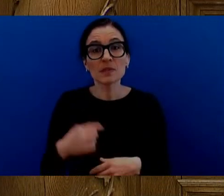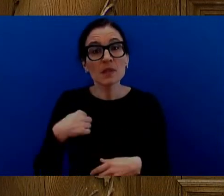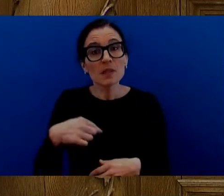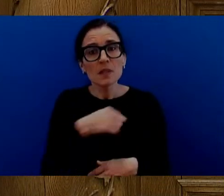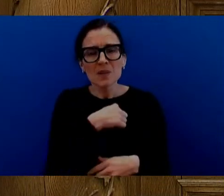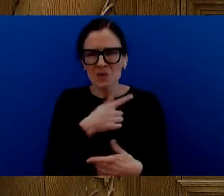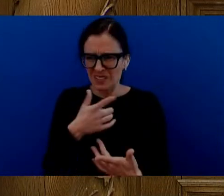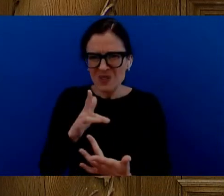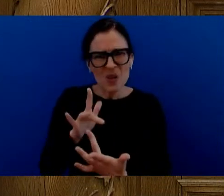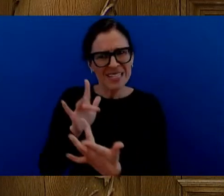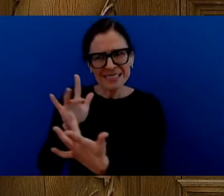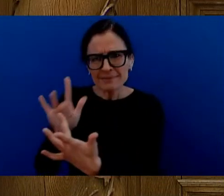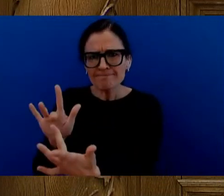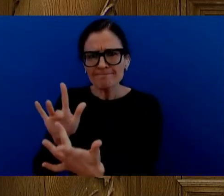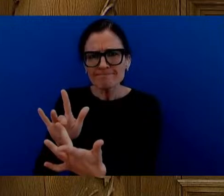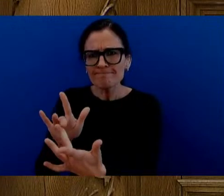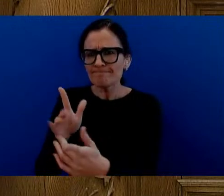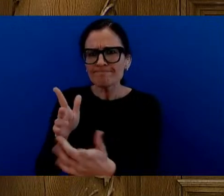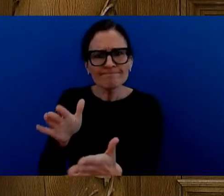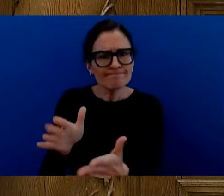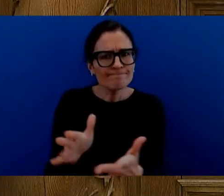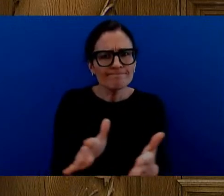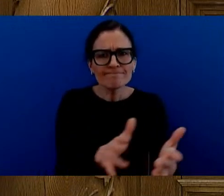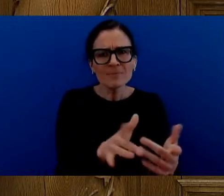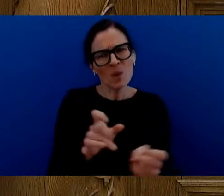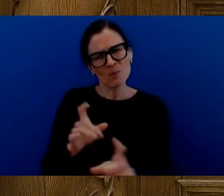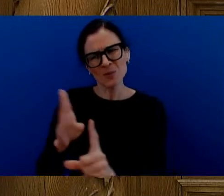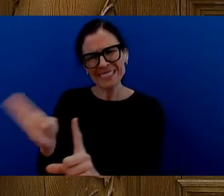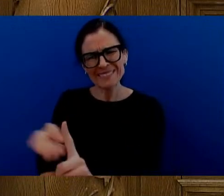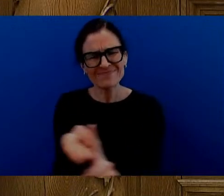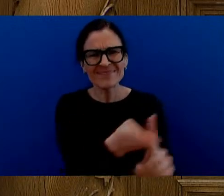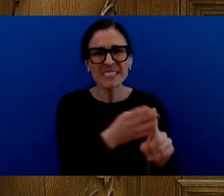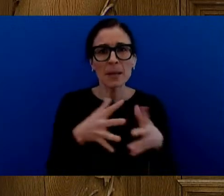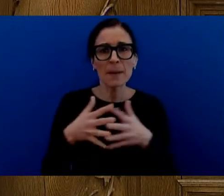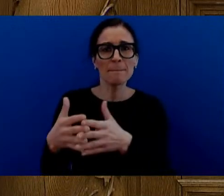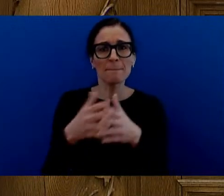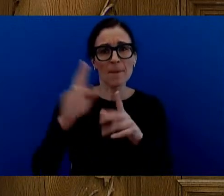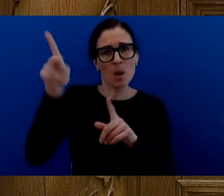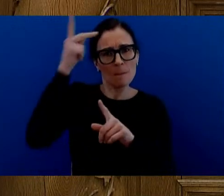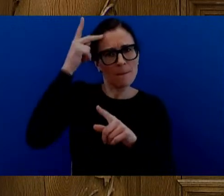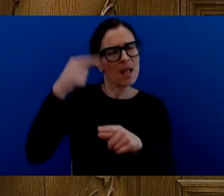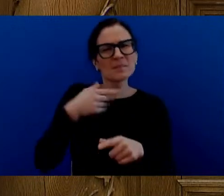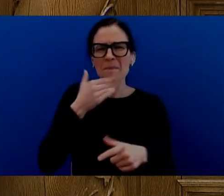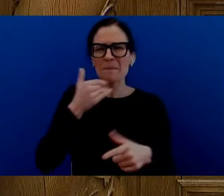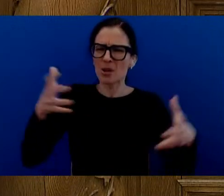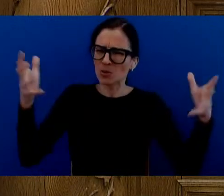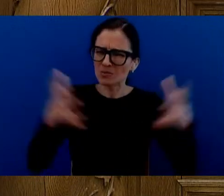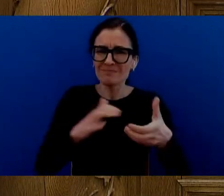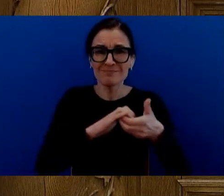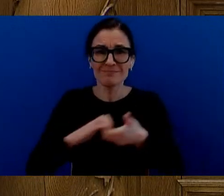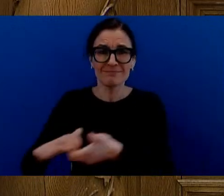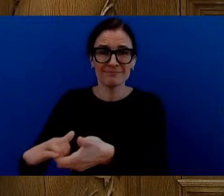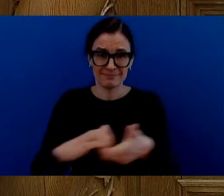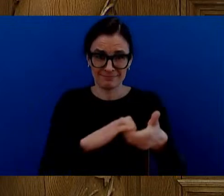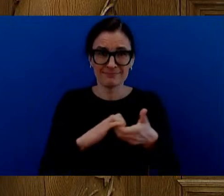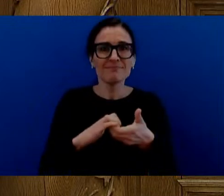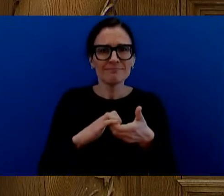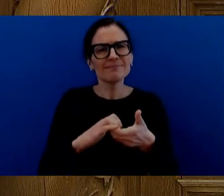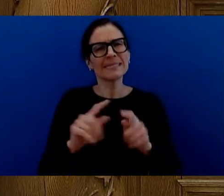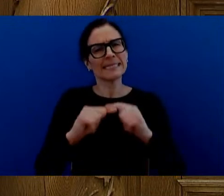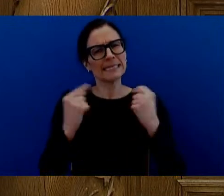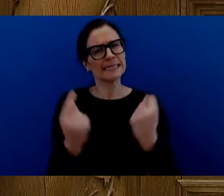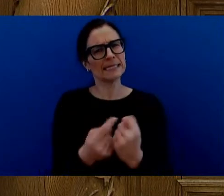team. We are better when we work together and focus on areas of shared concern for both countries, including